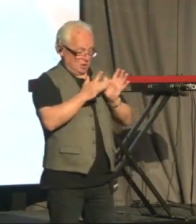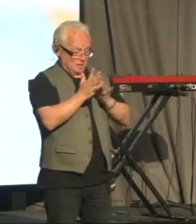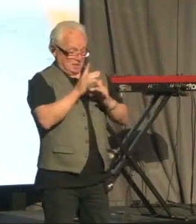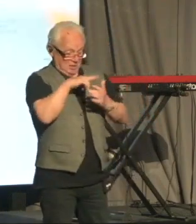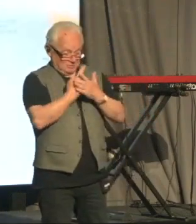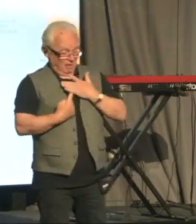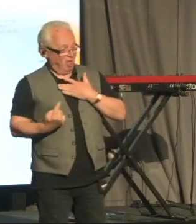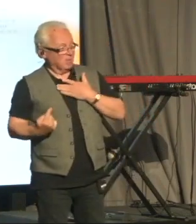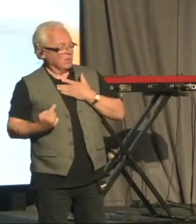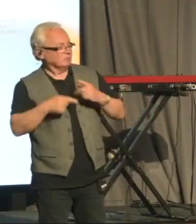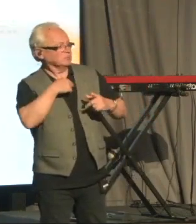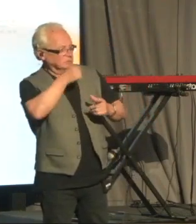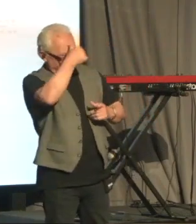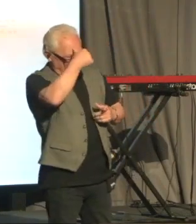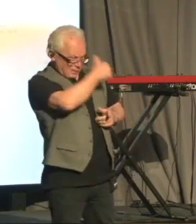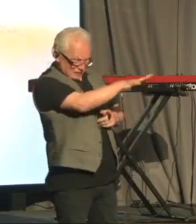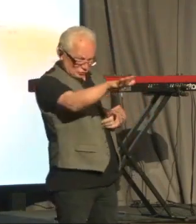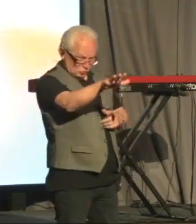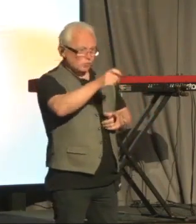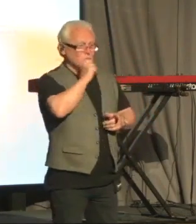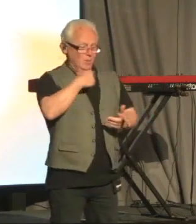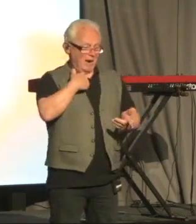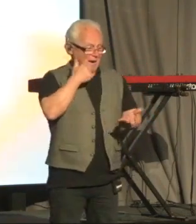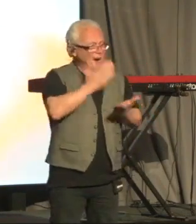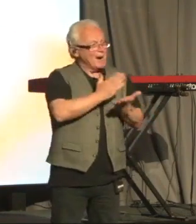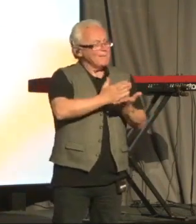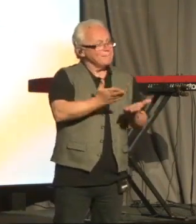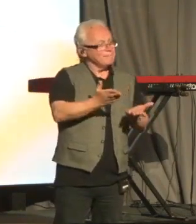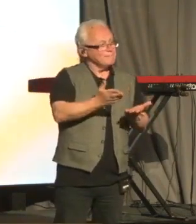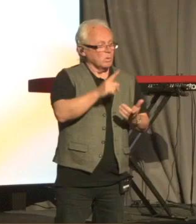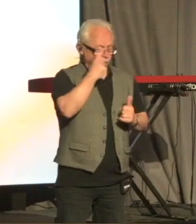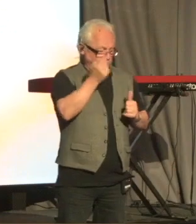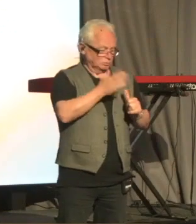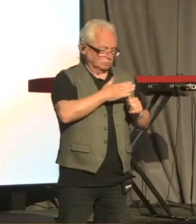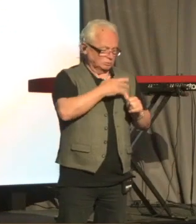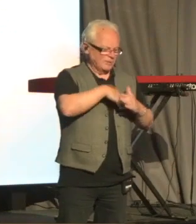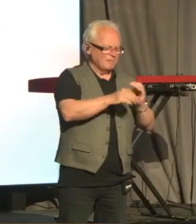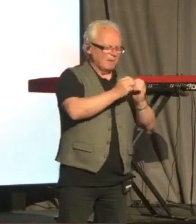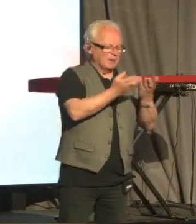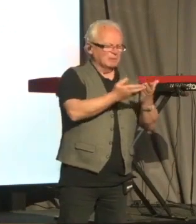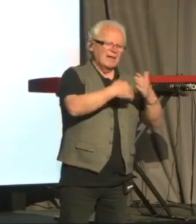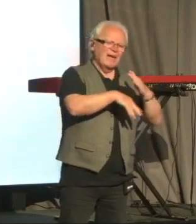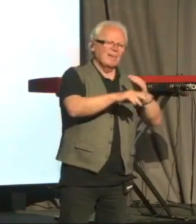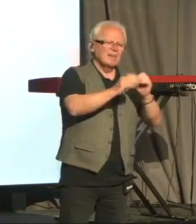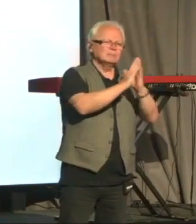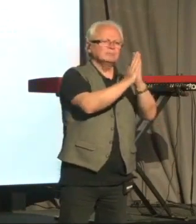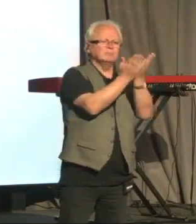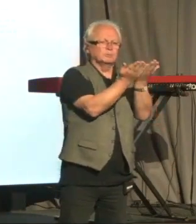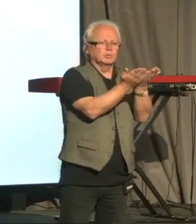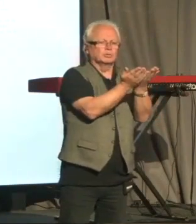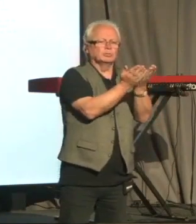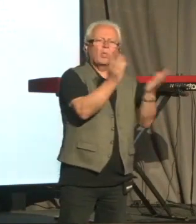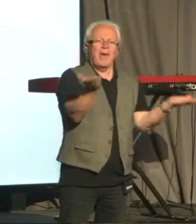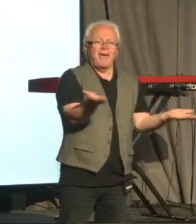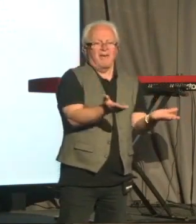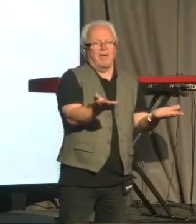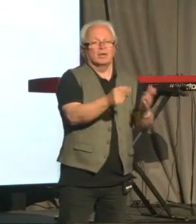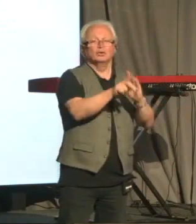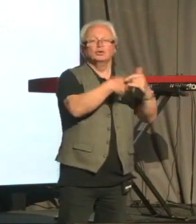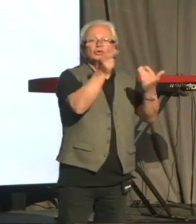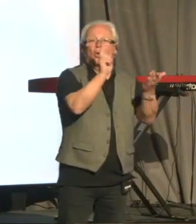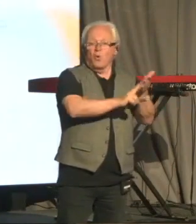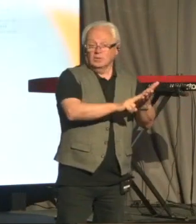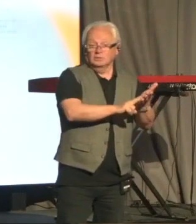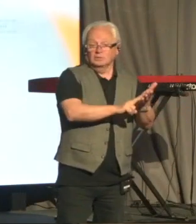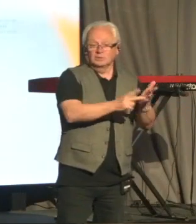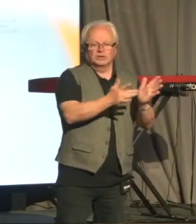makes about himself. There's other times in the Bible, there's one, I think it's also in the book of John, when Jesus says to his